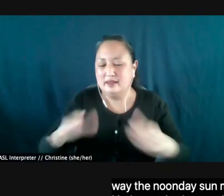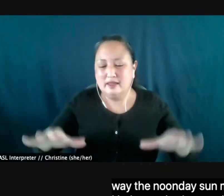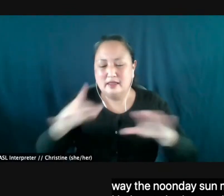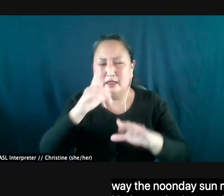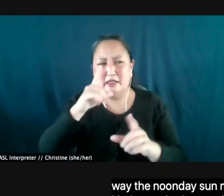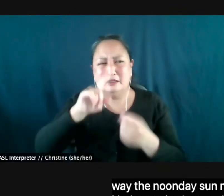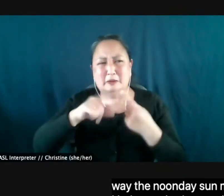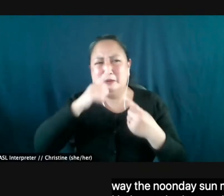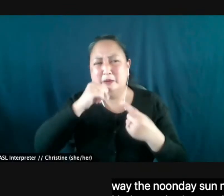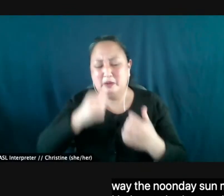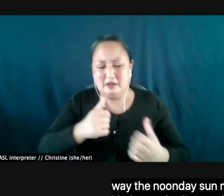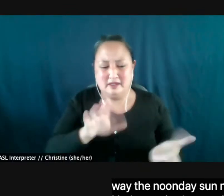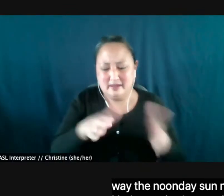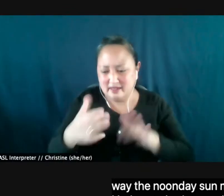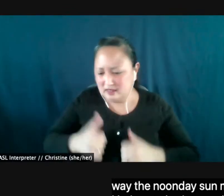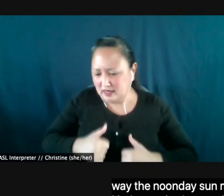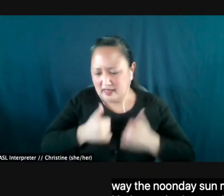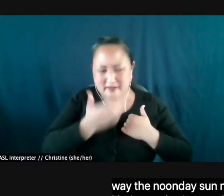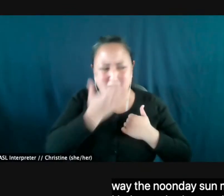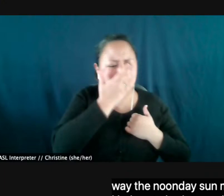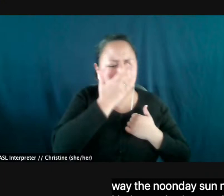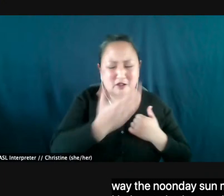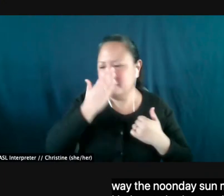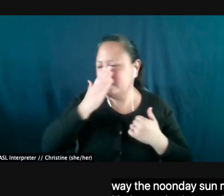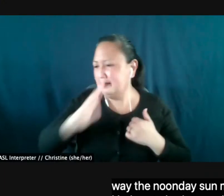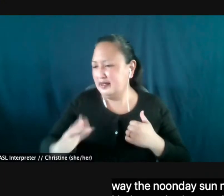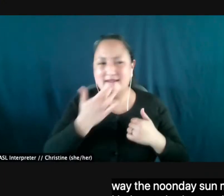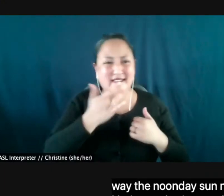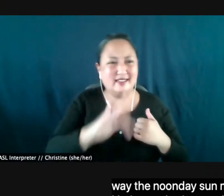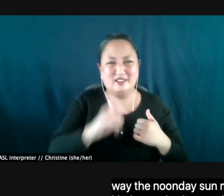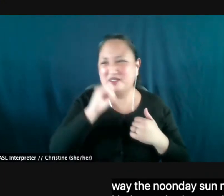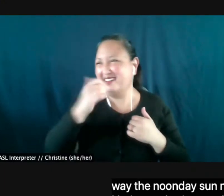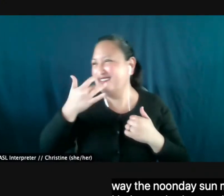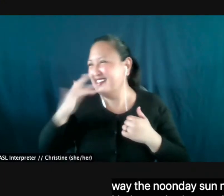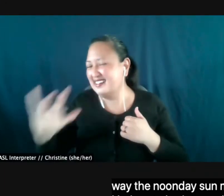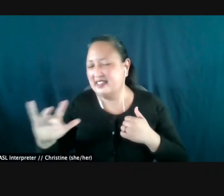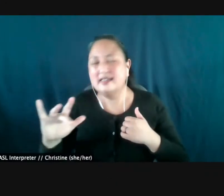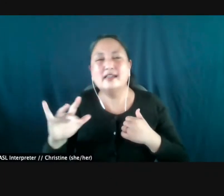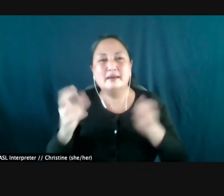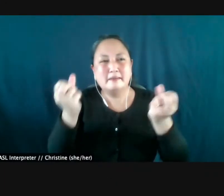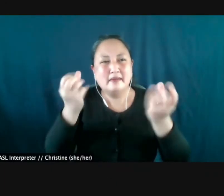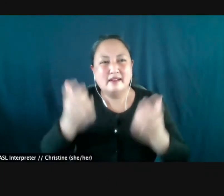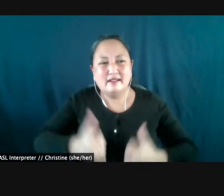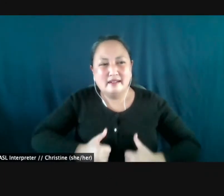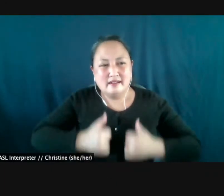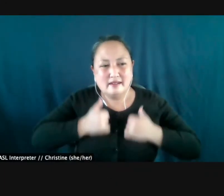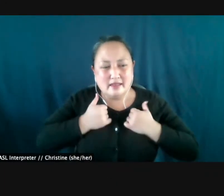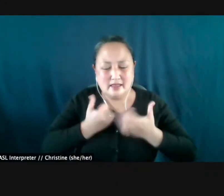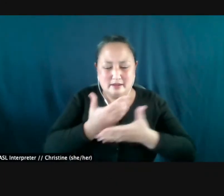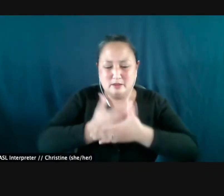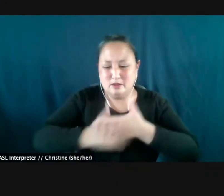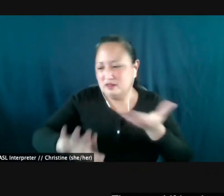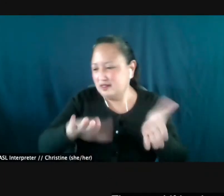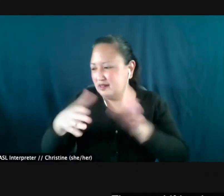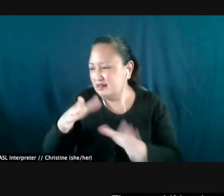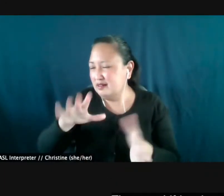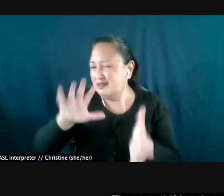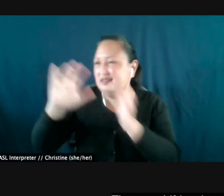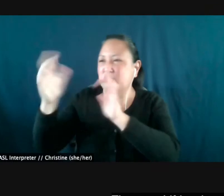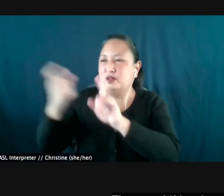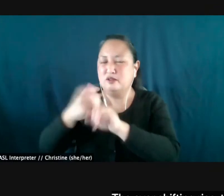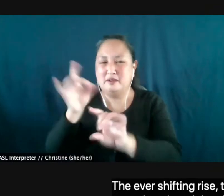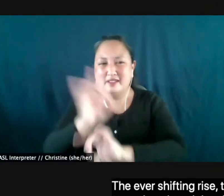or life, good or bad, lucky or unlucky, countless lives birthed and destroyed by its terror